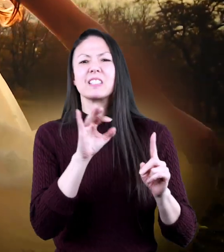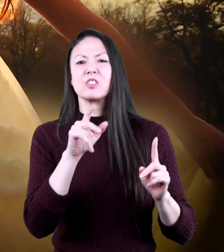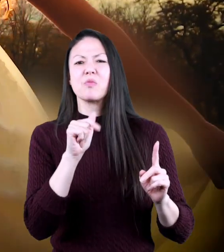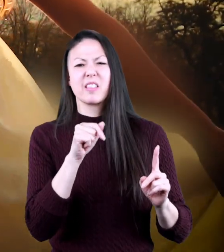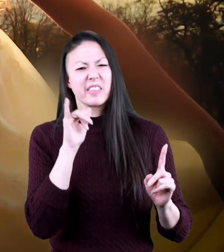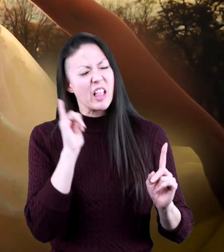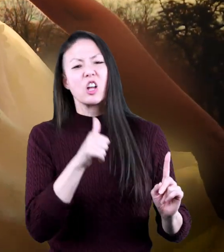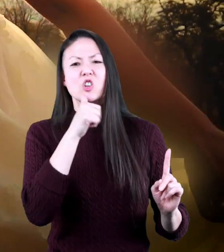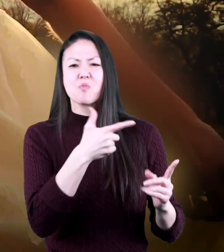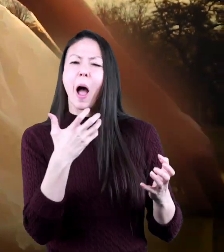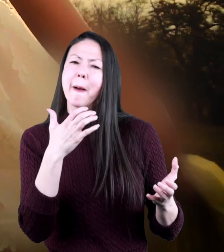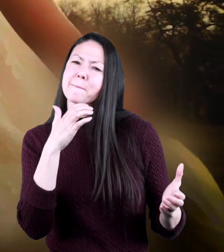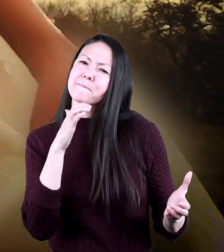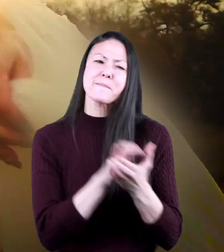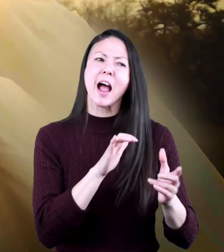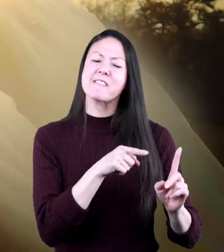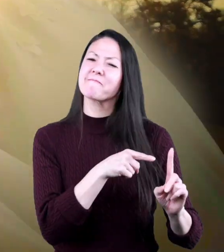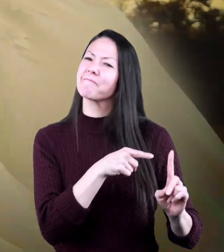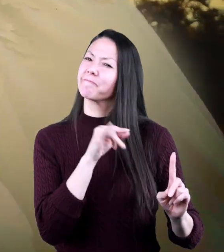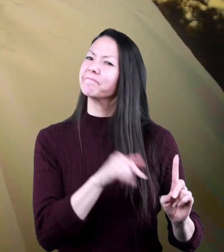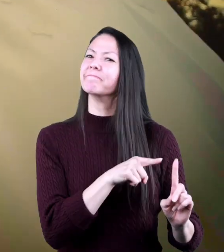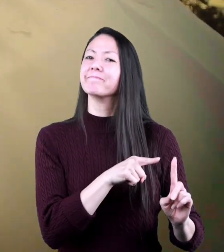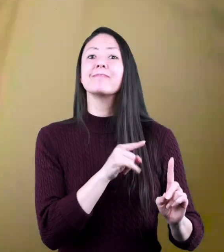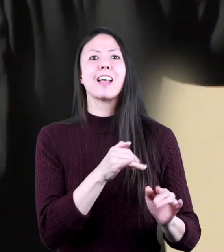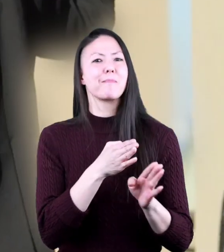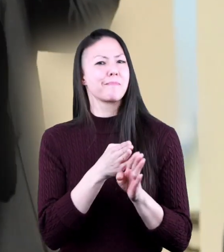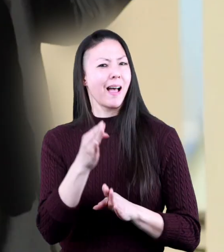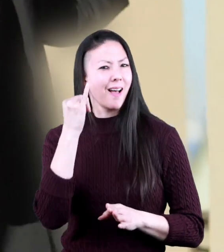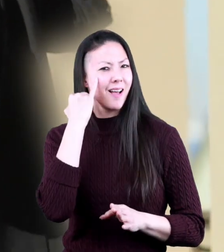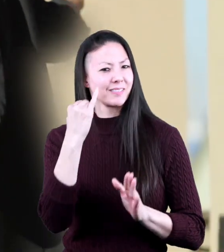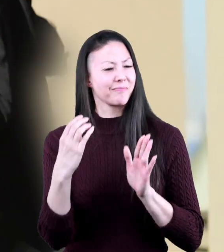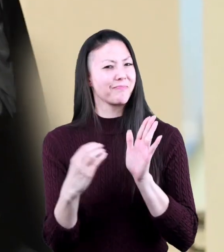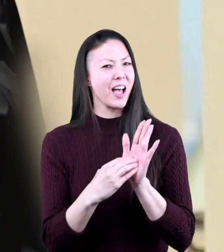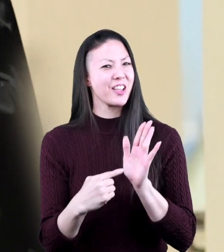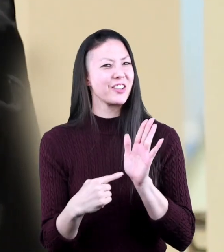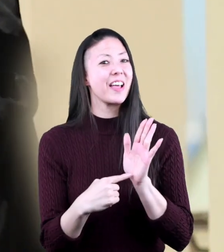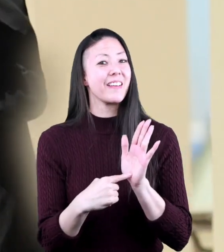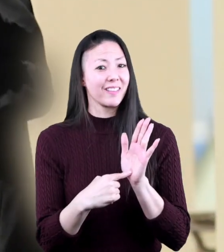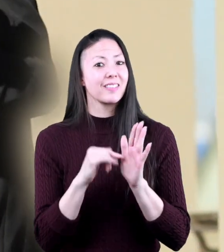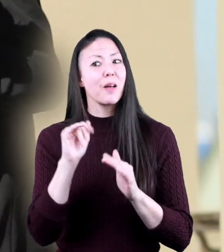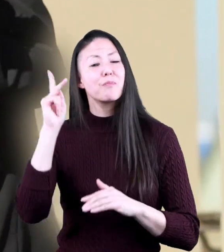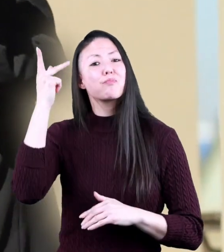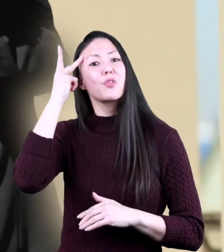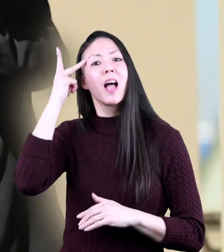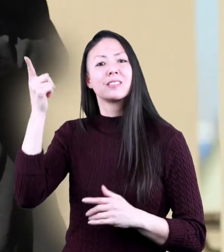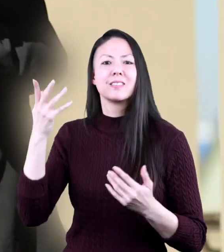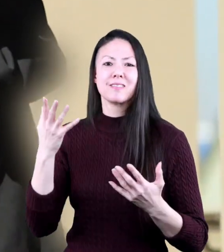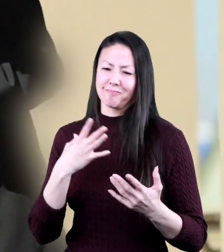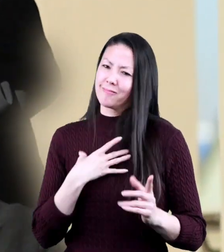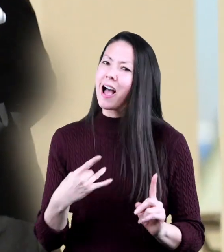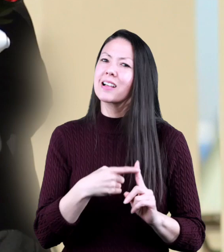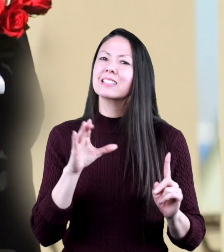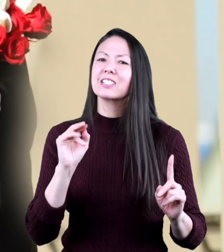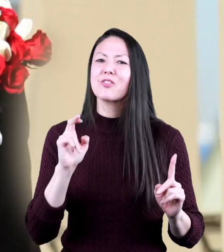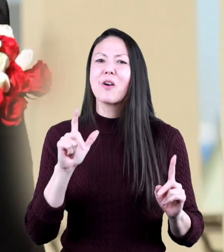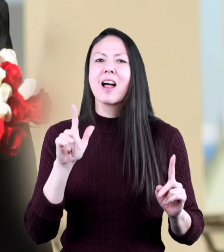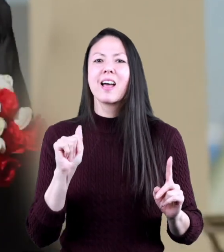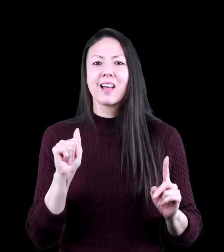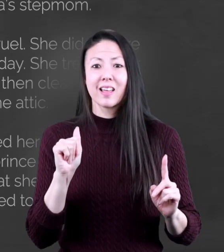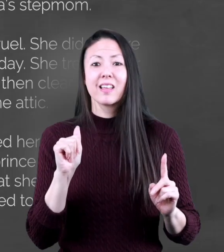that Cinderella was the girl he wanted to marry. The main idea of this paragraph is that the prince likes